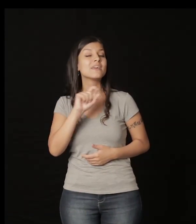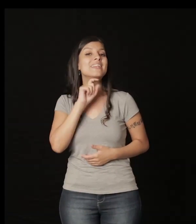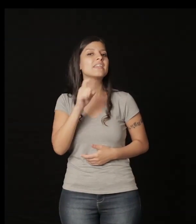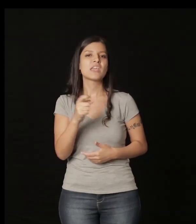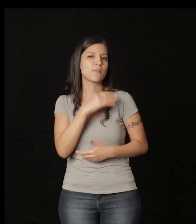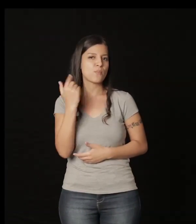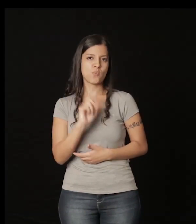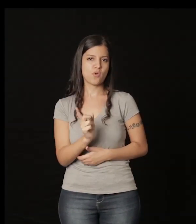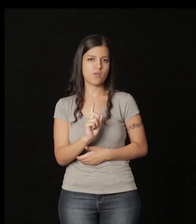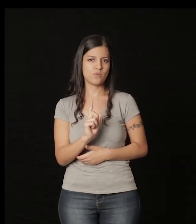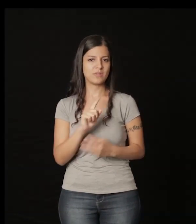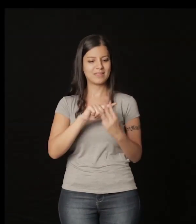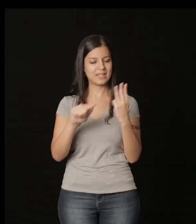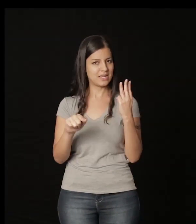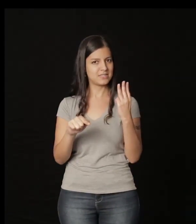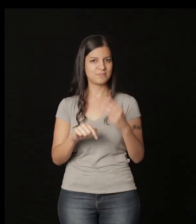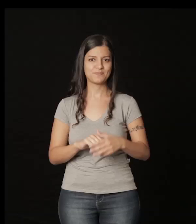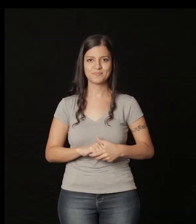Okay.